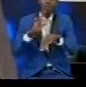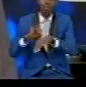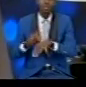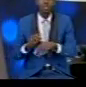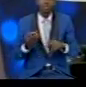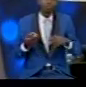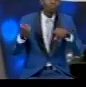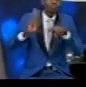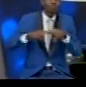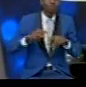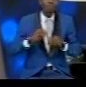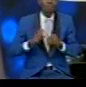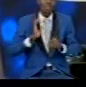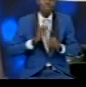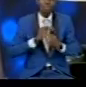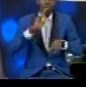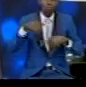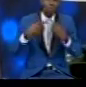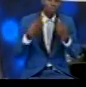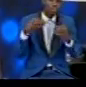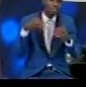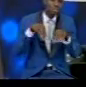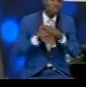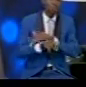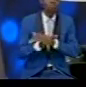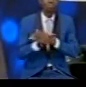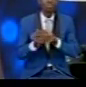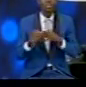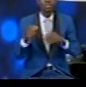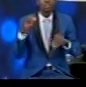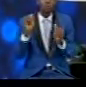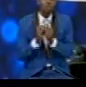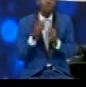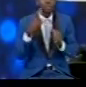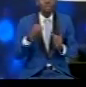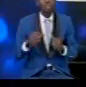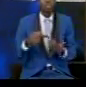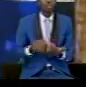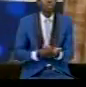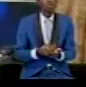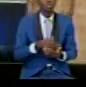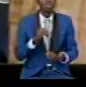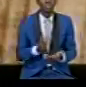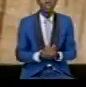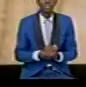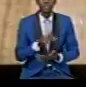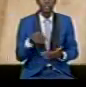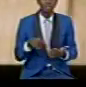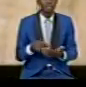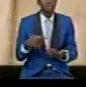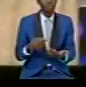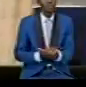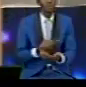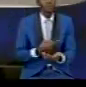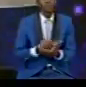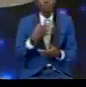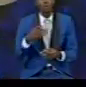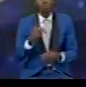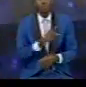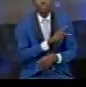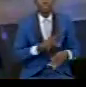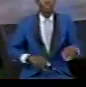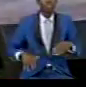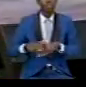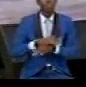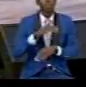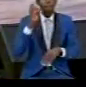our penetrating our world with the gospel, that this gospel of the kingdom